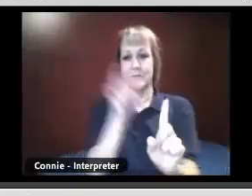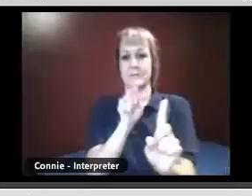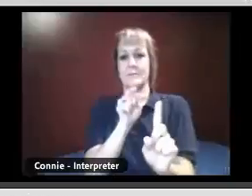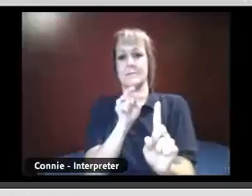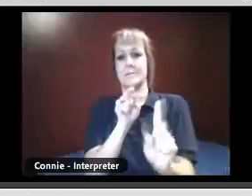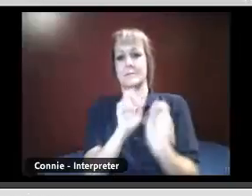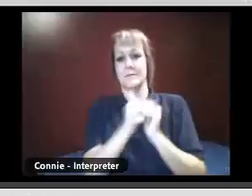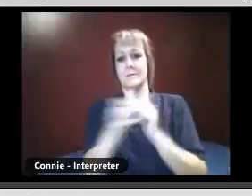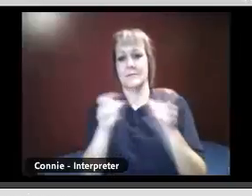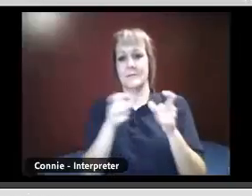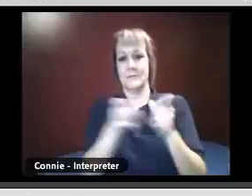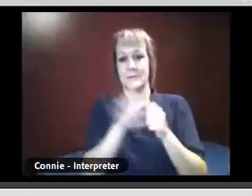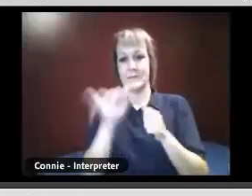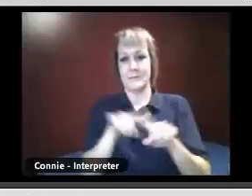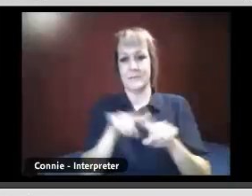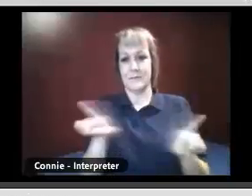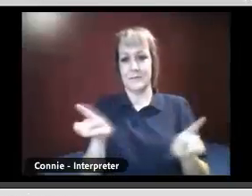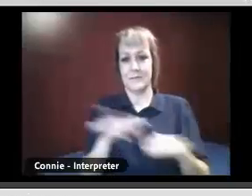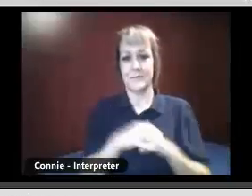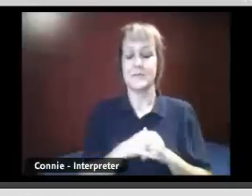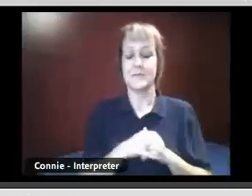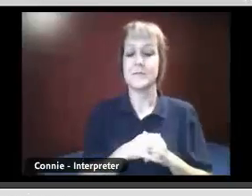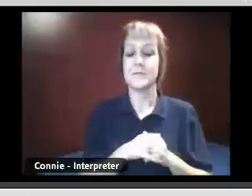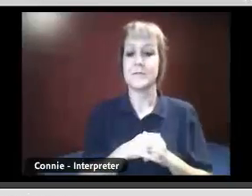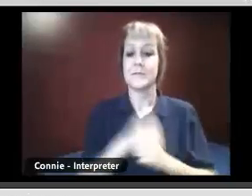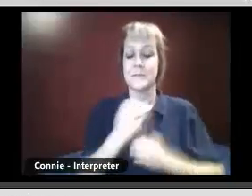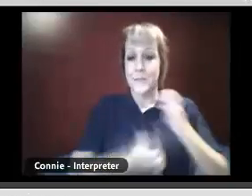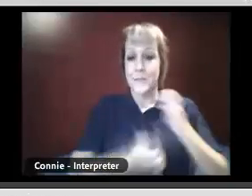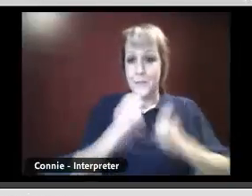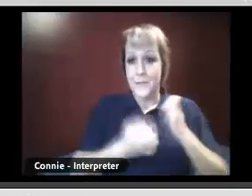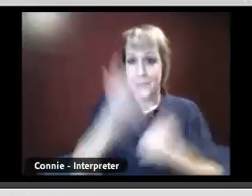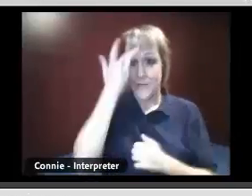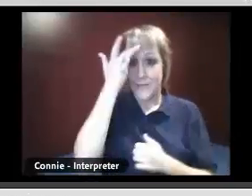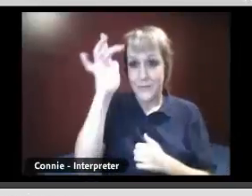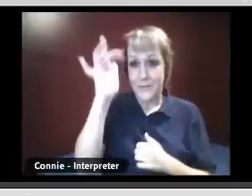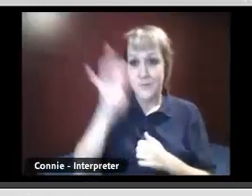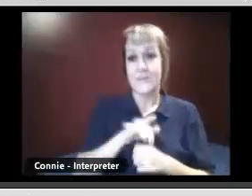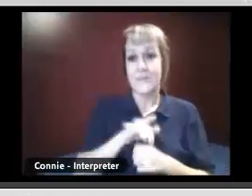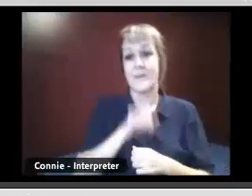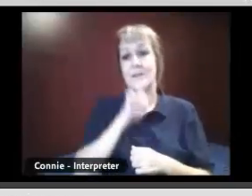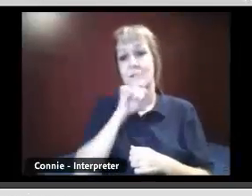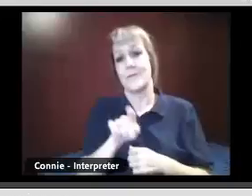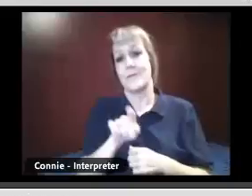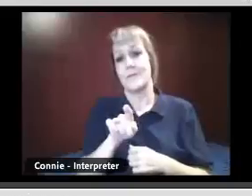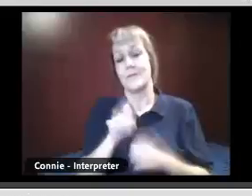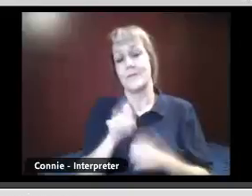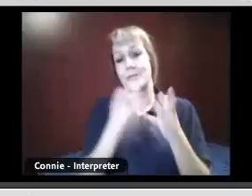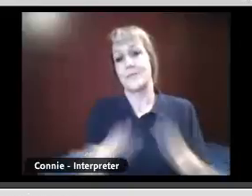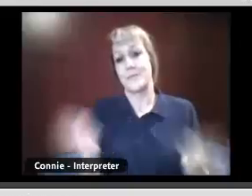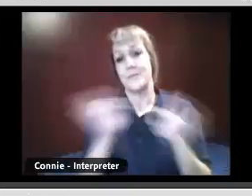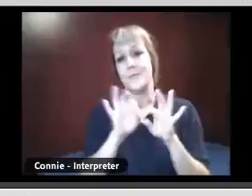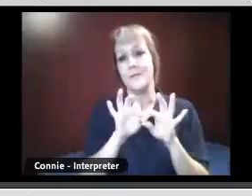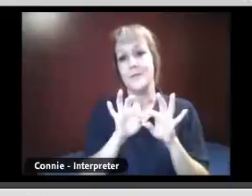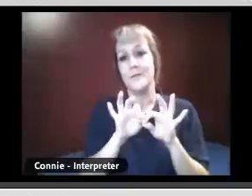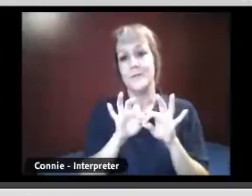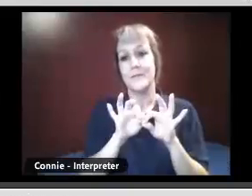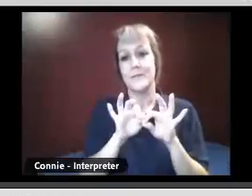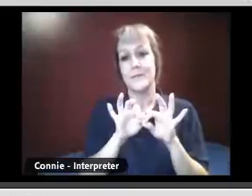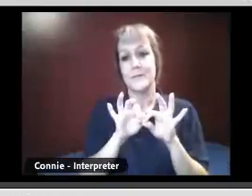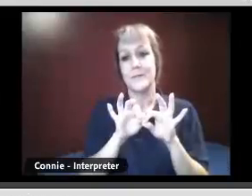little bit differently. So emotional intelligence is really very, very critical, right, to not